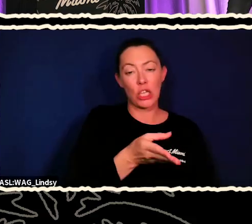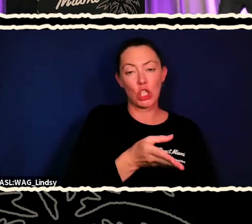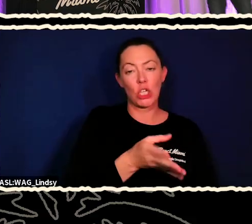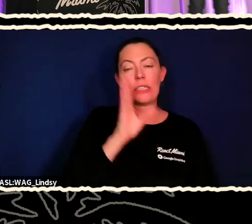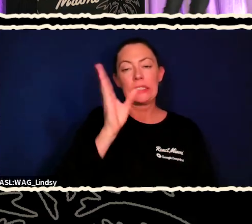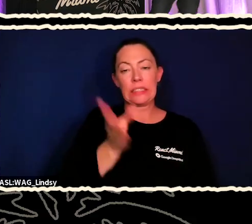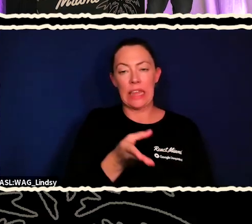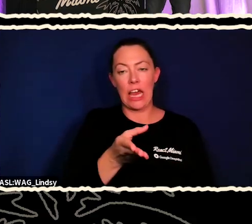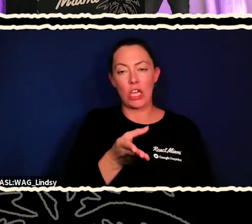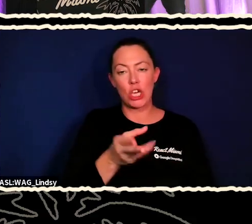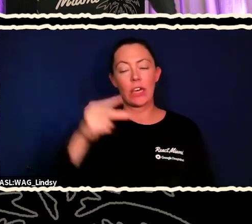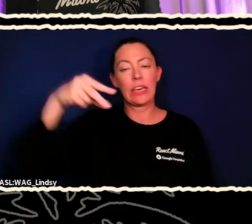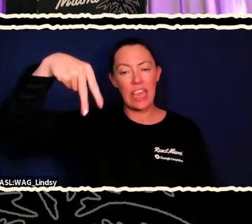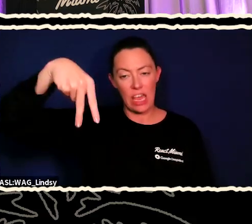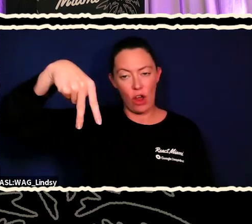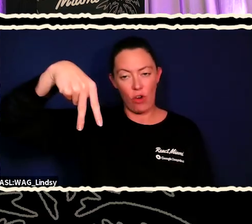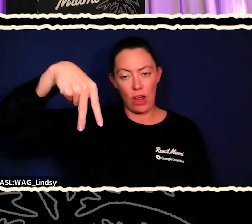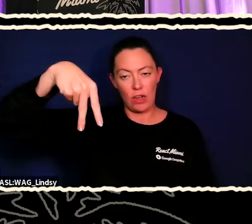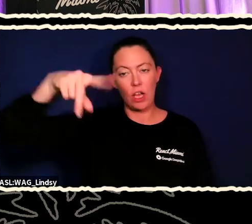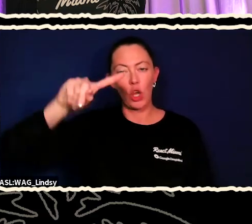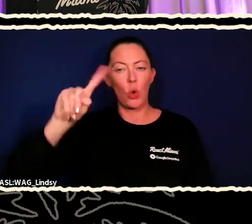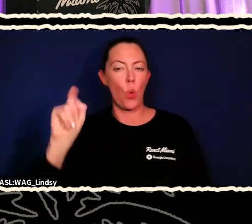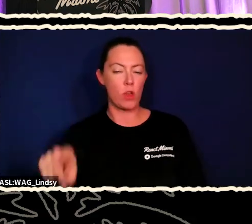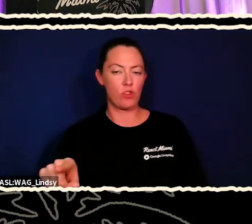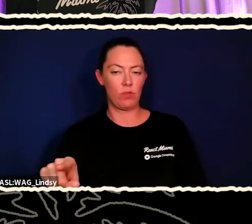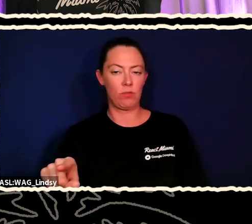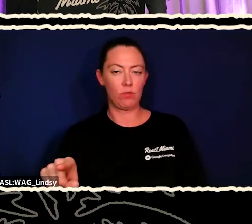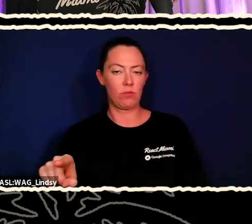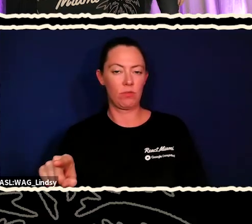a slash here, there's a caret, and there's a question mark.